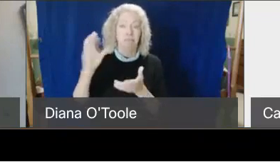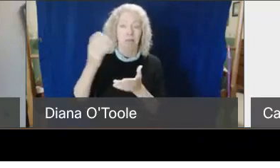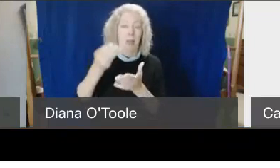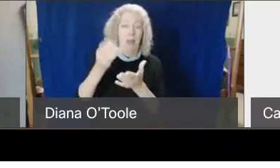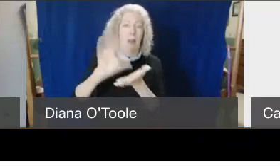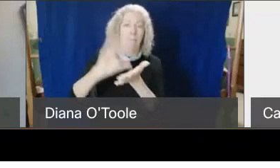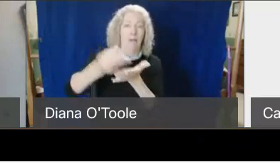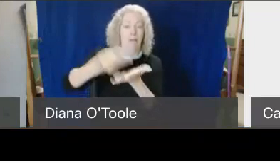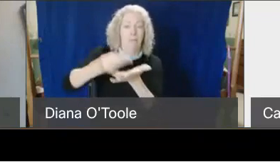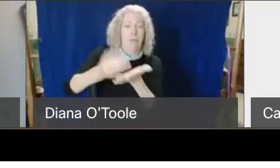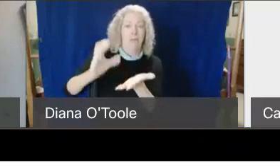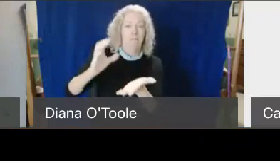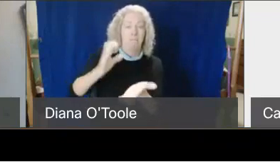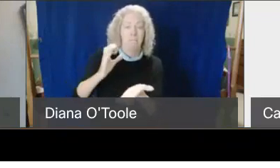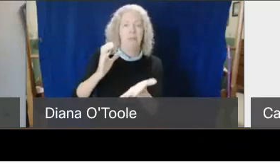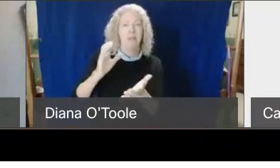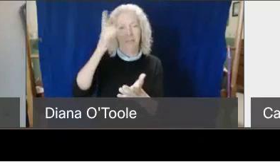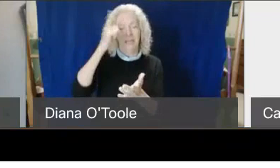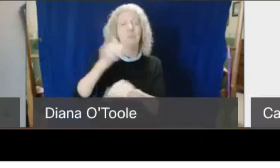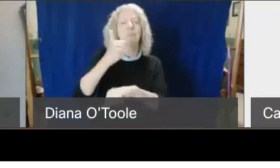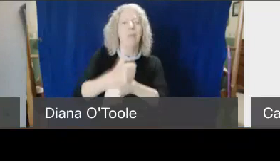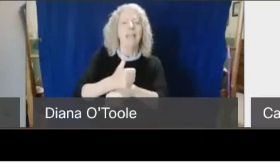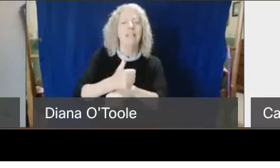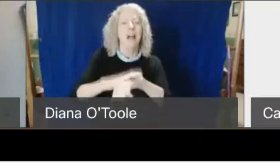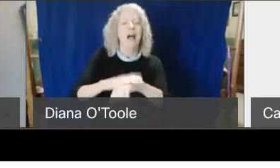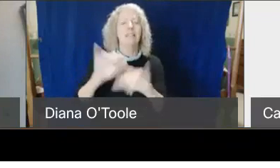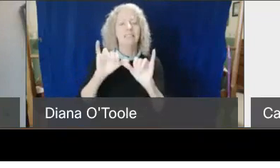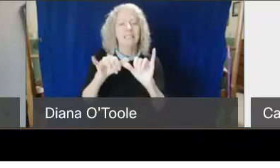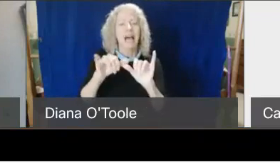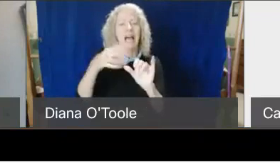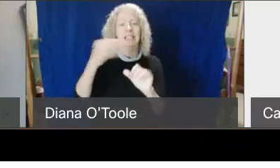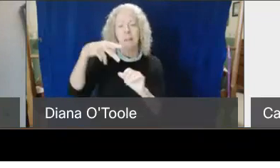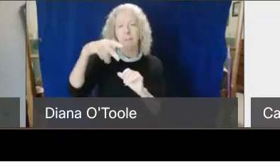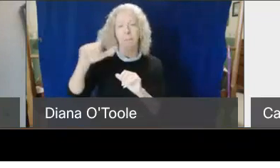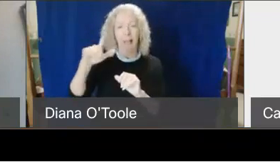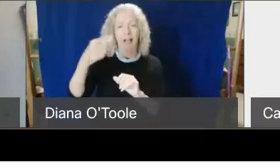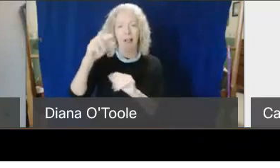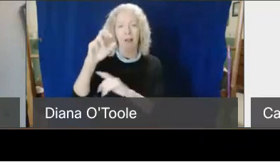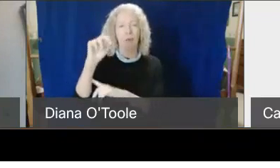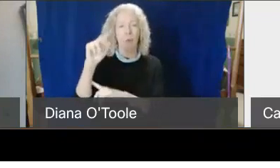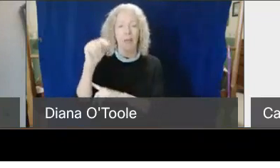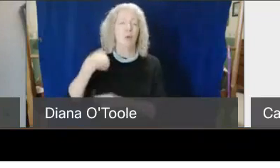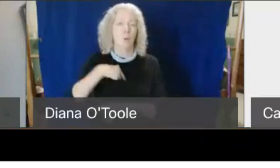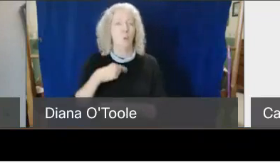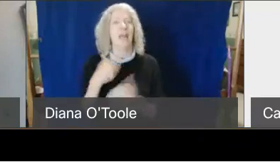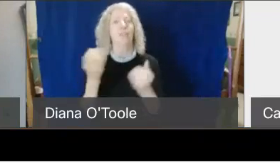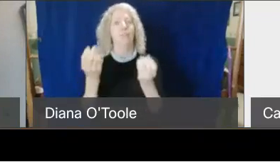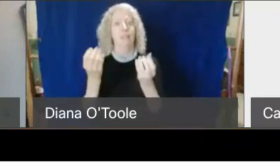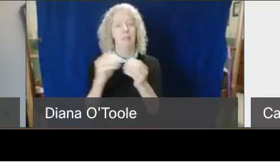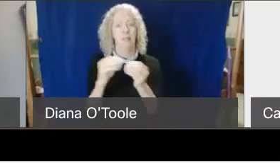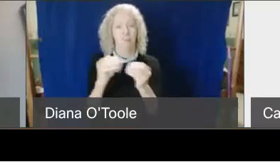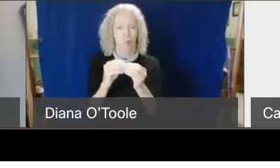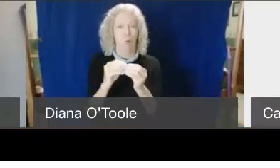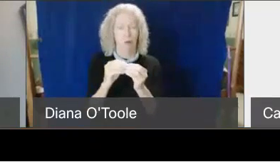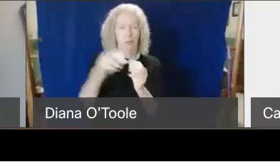and Pell Grant eligibility. So we have a lot more Pell students than Front Range Community College, although they're larger. So